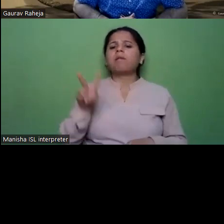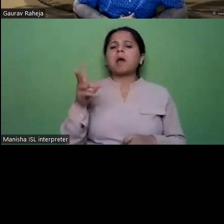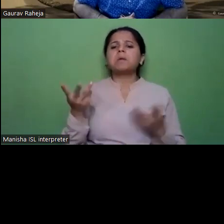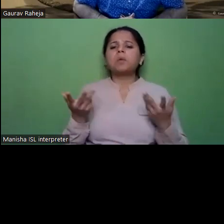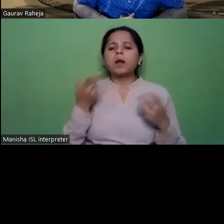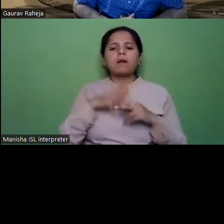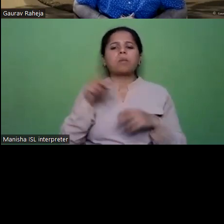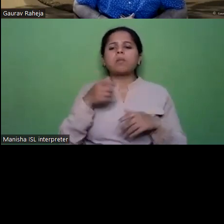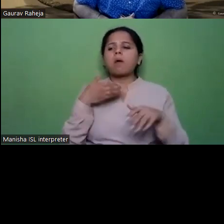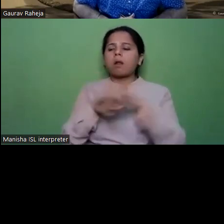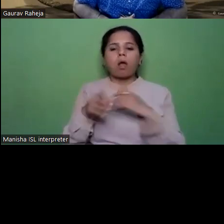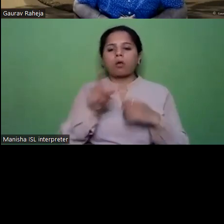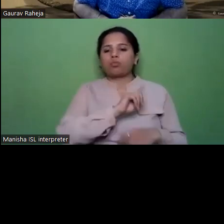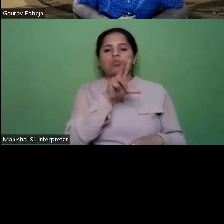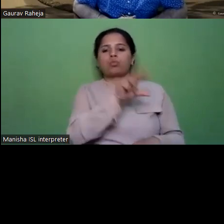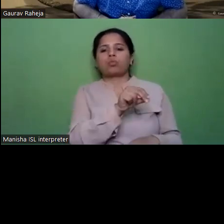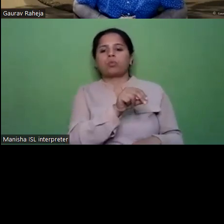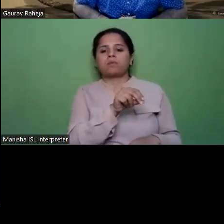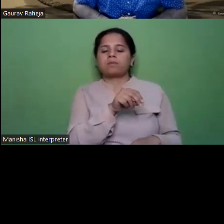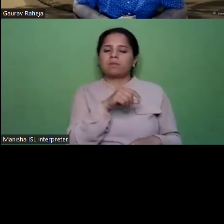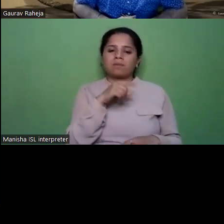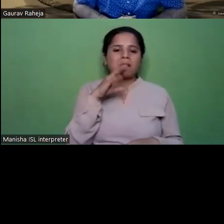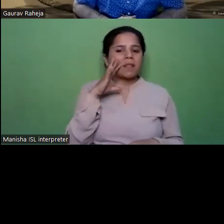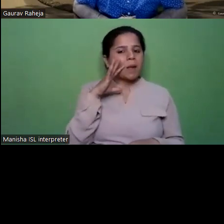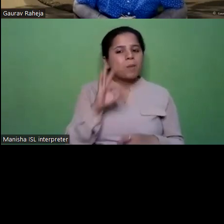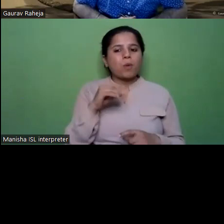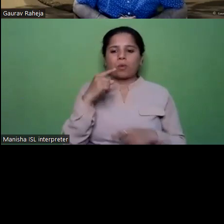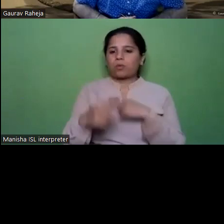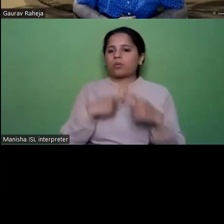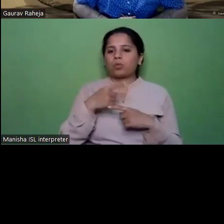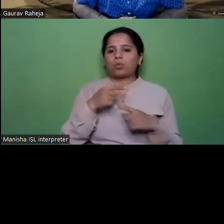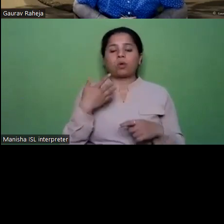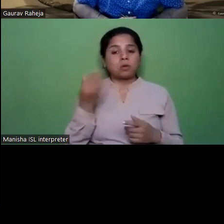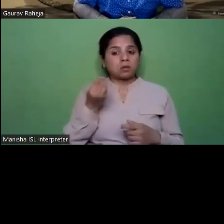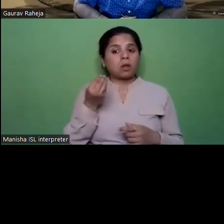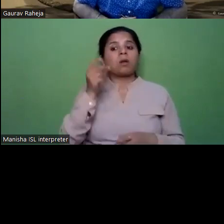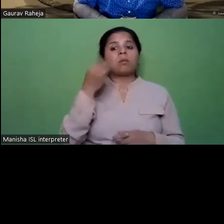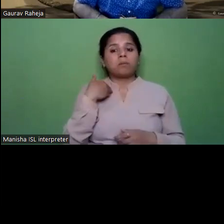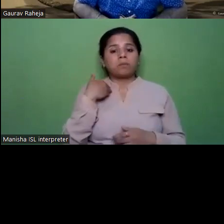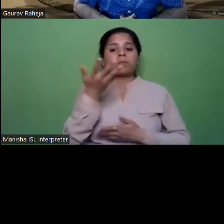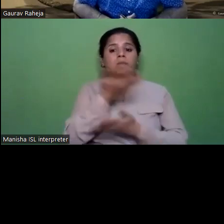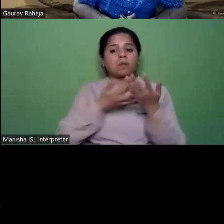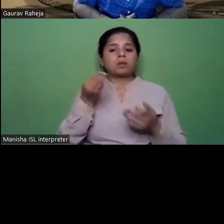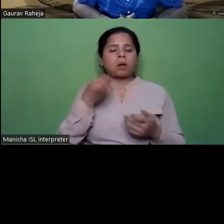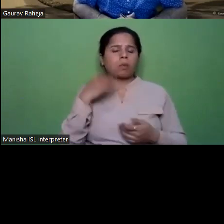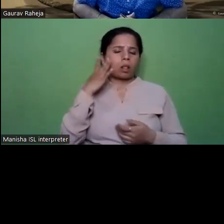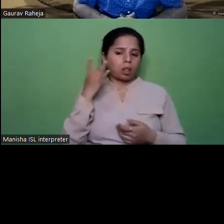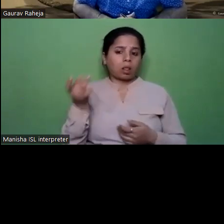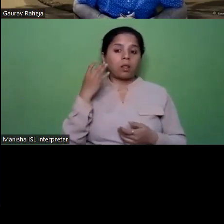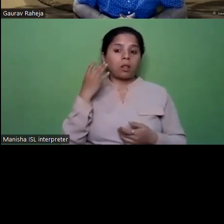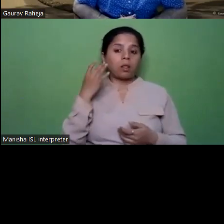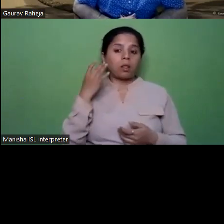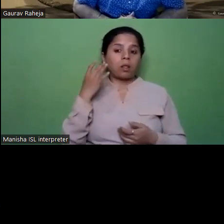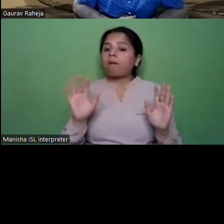So it is always going to be important and perhaps an ignored dimension of our discussion. Therefore, not